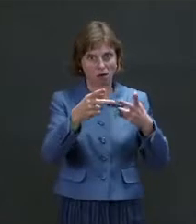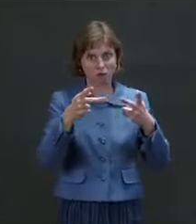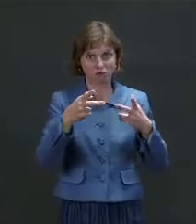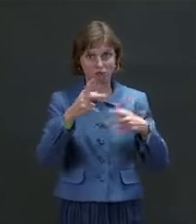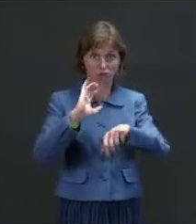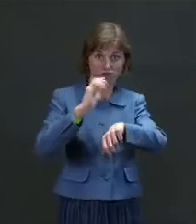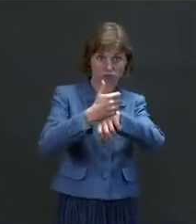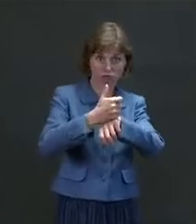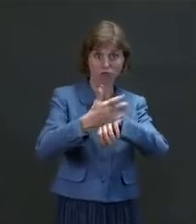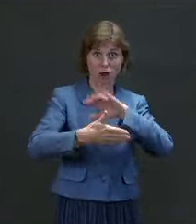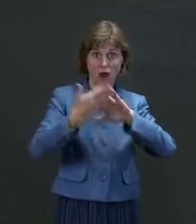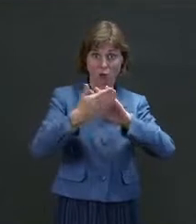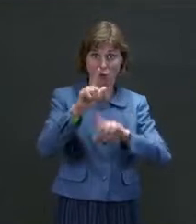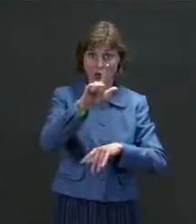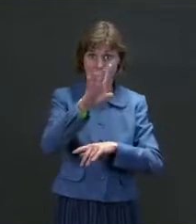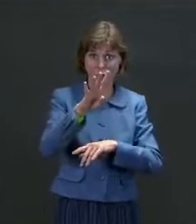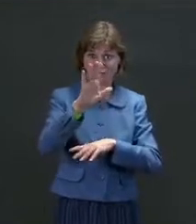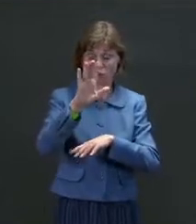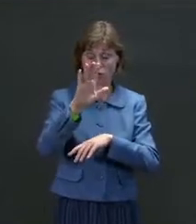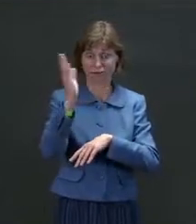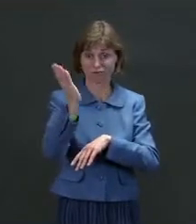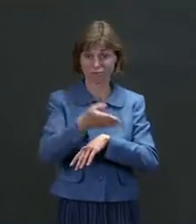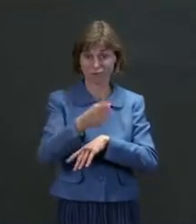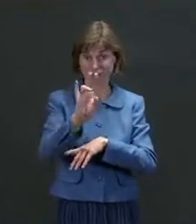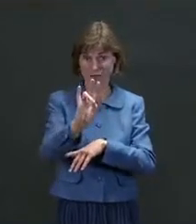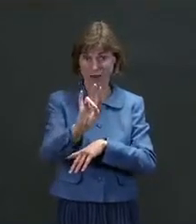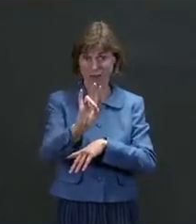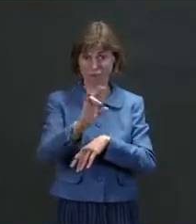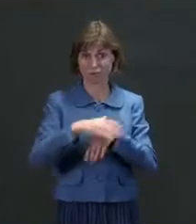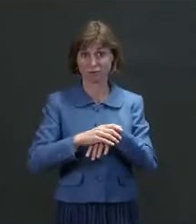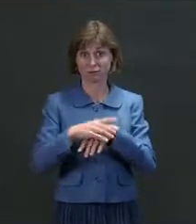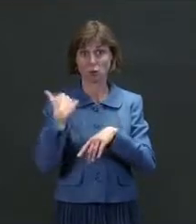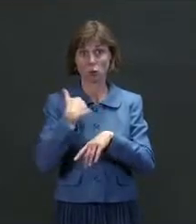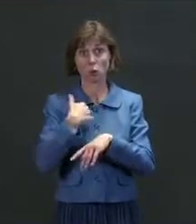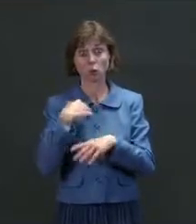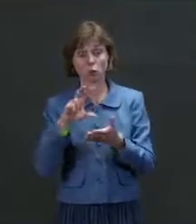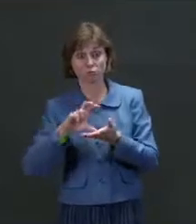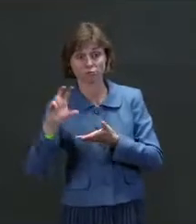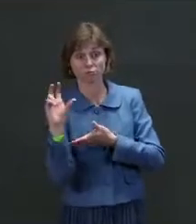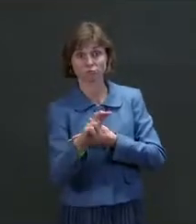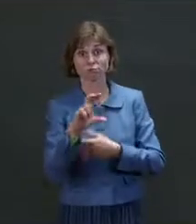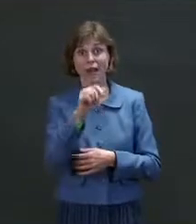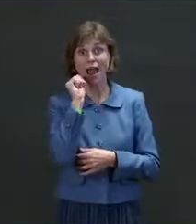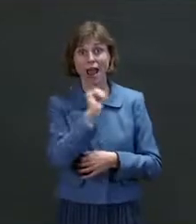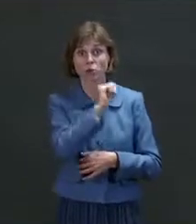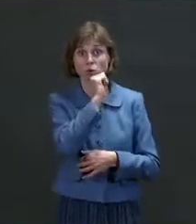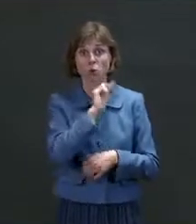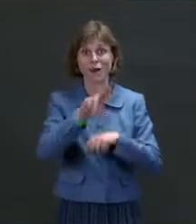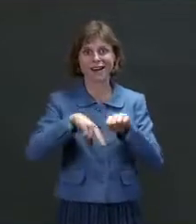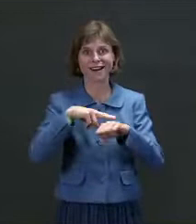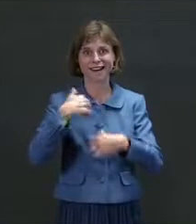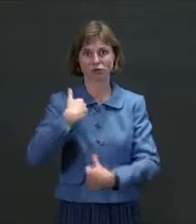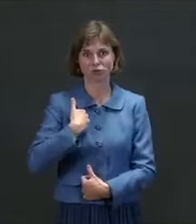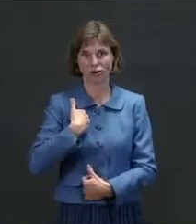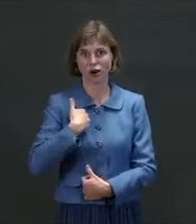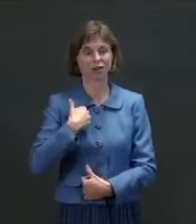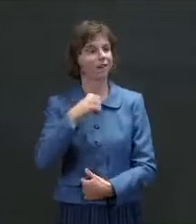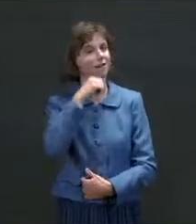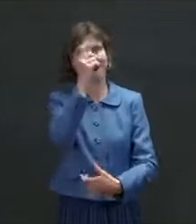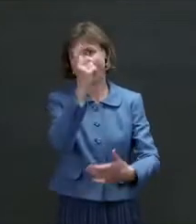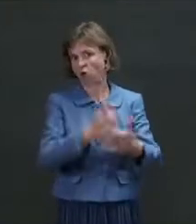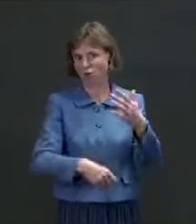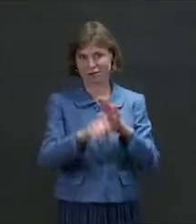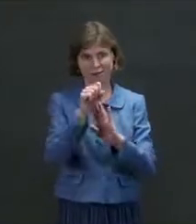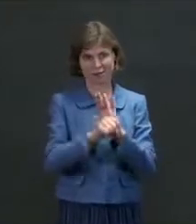7 days a week. And we're funding the Arizona National Guard on site at zero cost to the state. Since